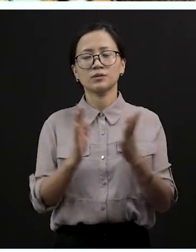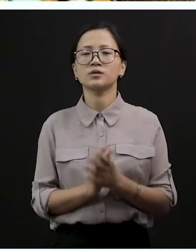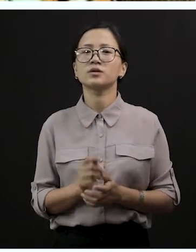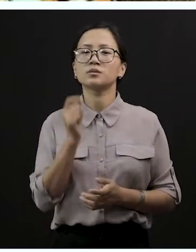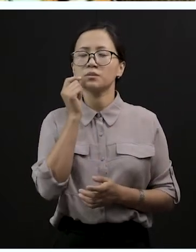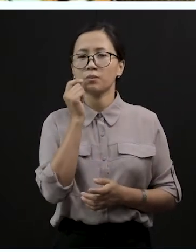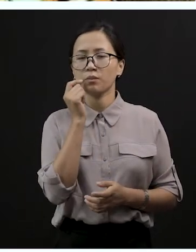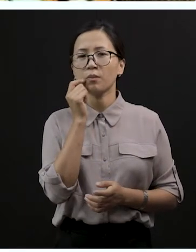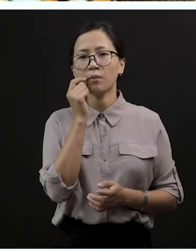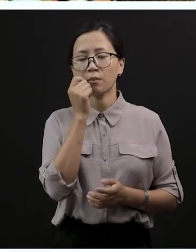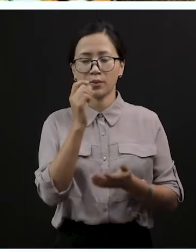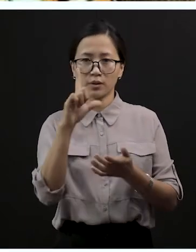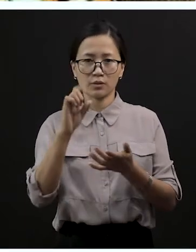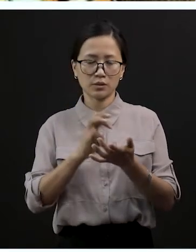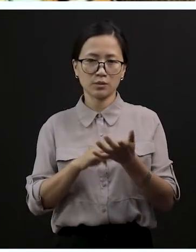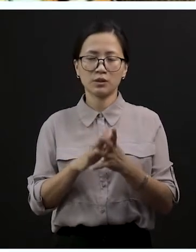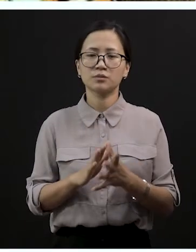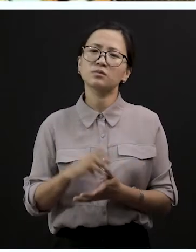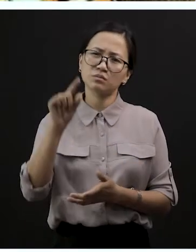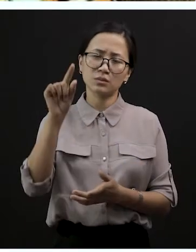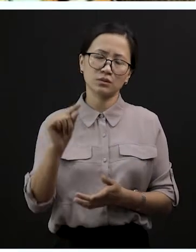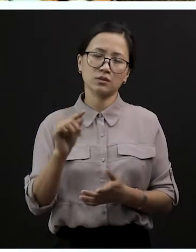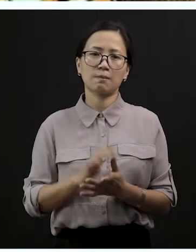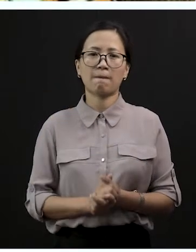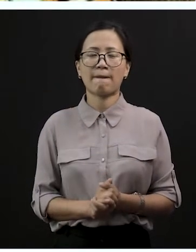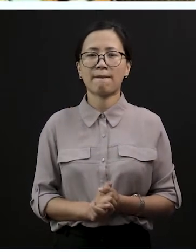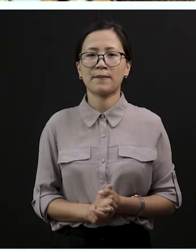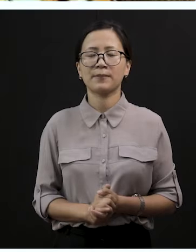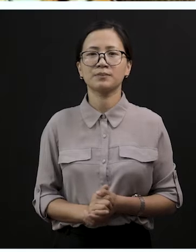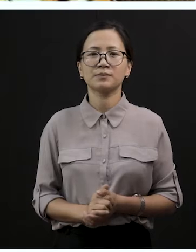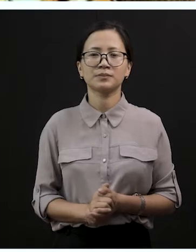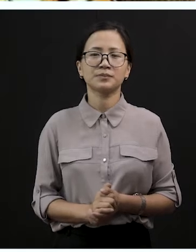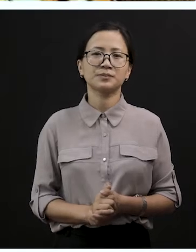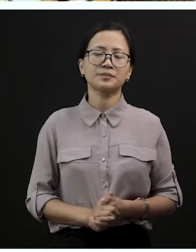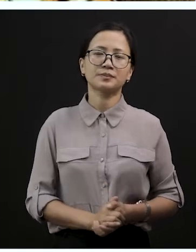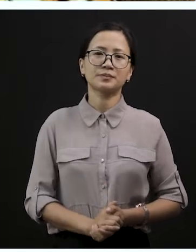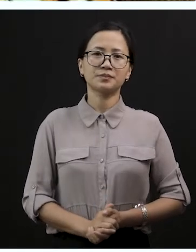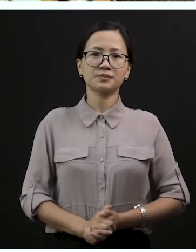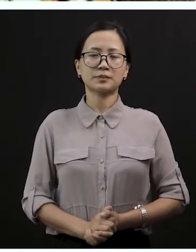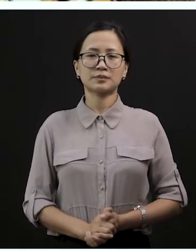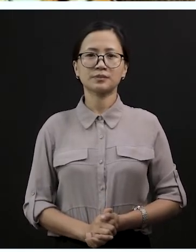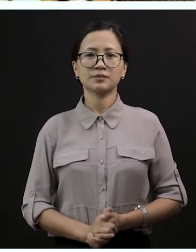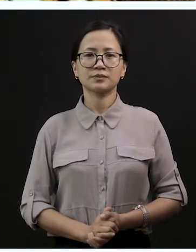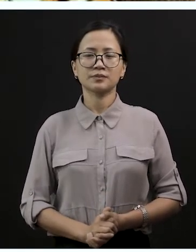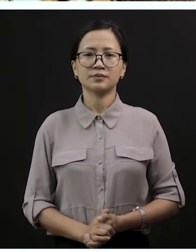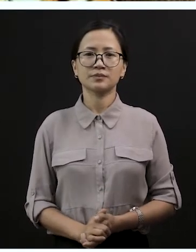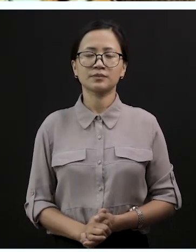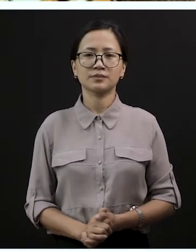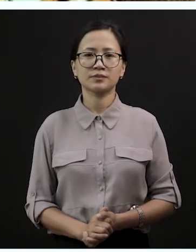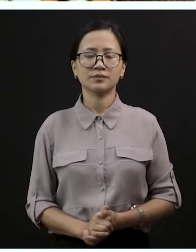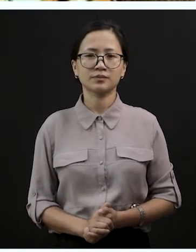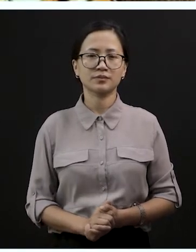neighbor, on behalf of the stick, also responded, "You can beat as many times as you want, because